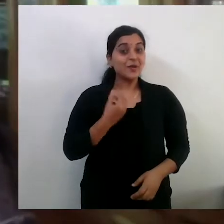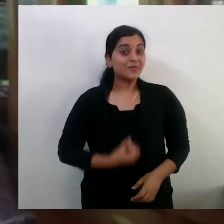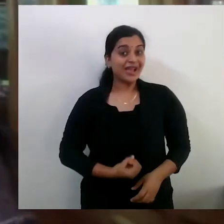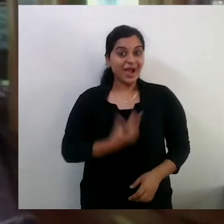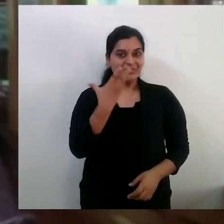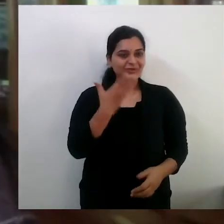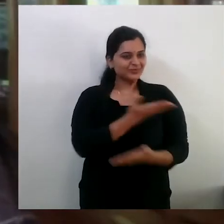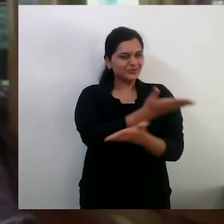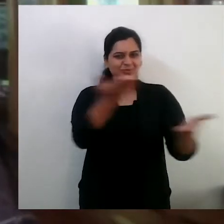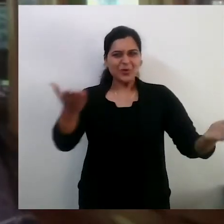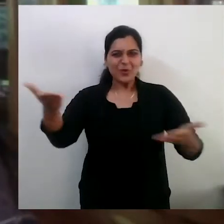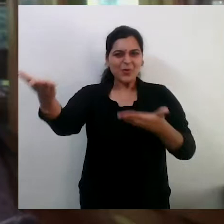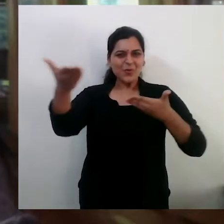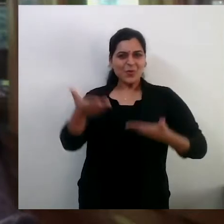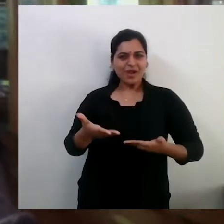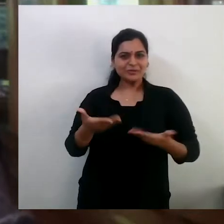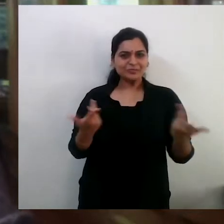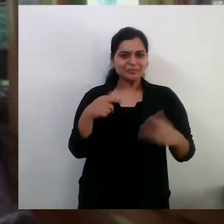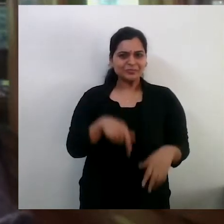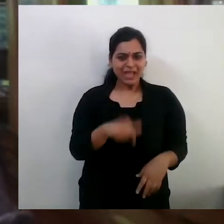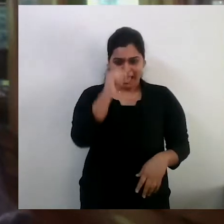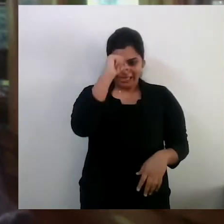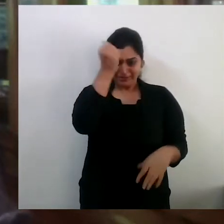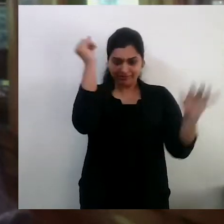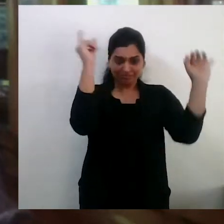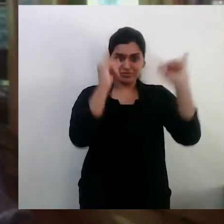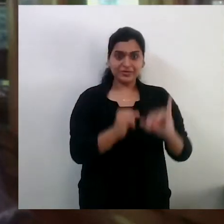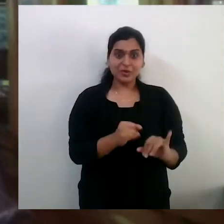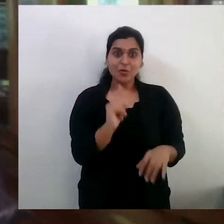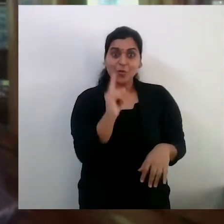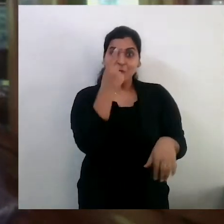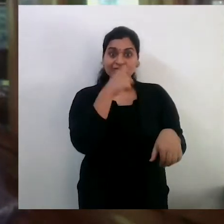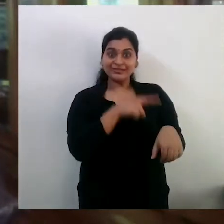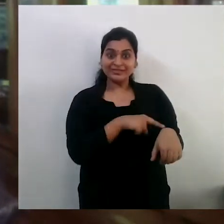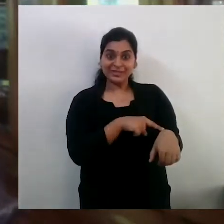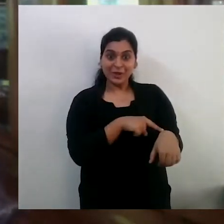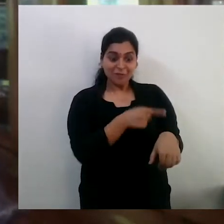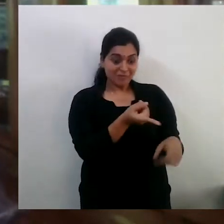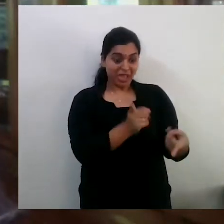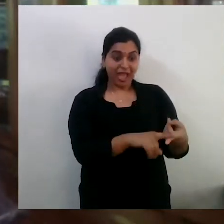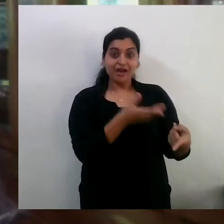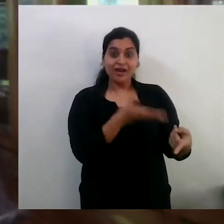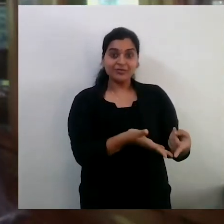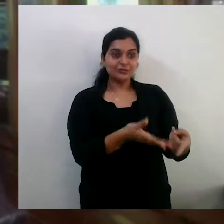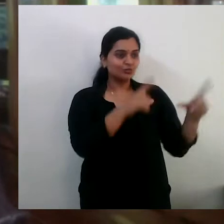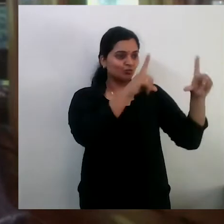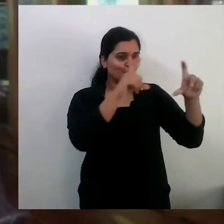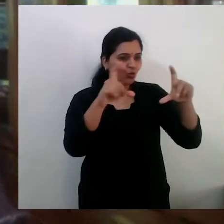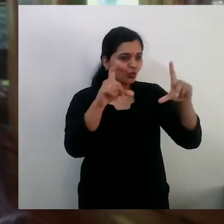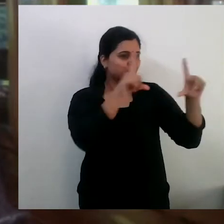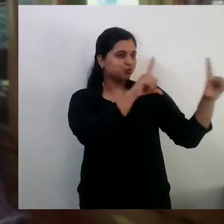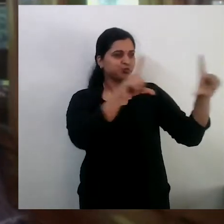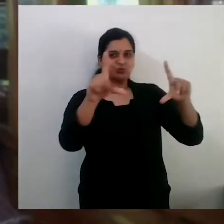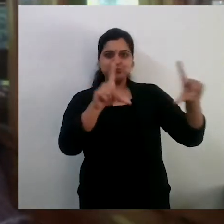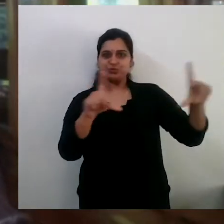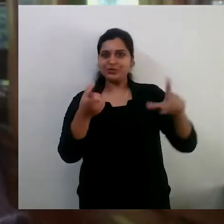I'm delighted to welcome you today to one of the more inspiring events that have taken place in this country and